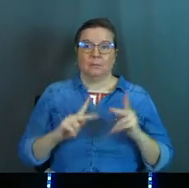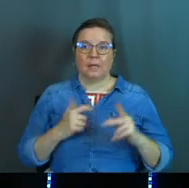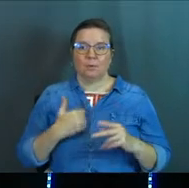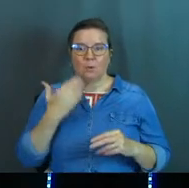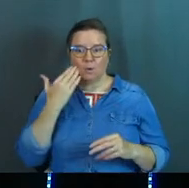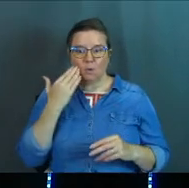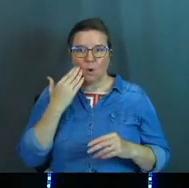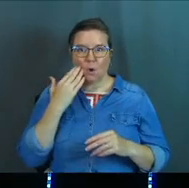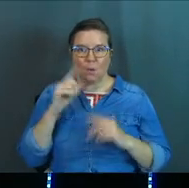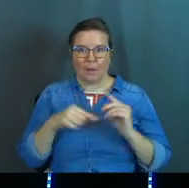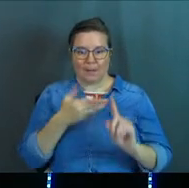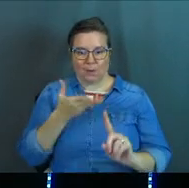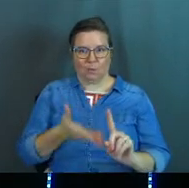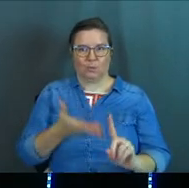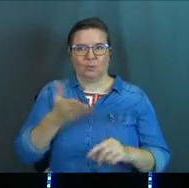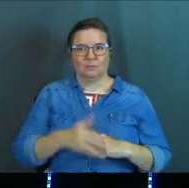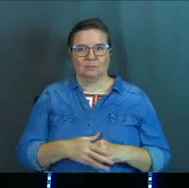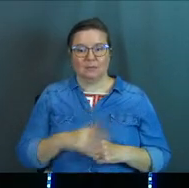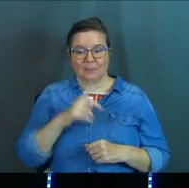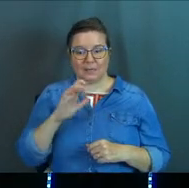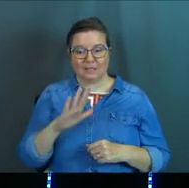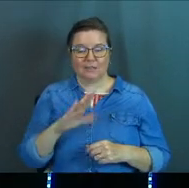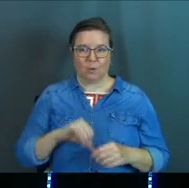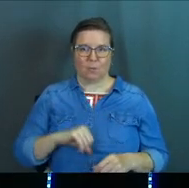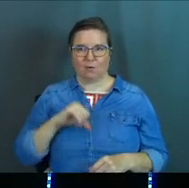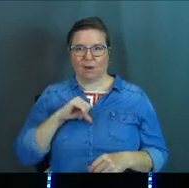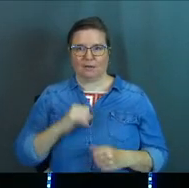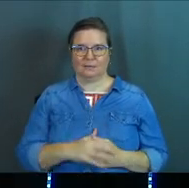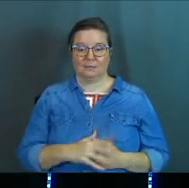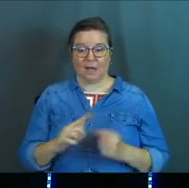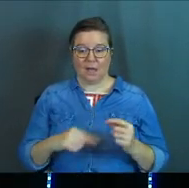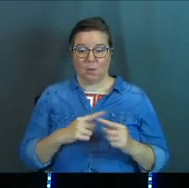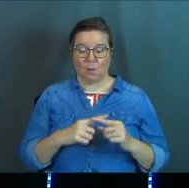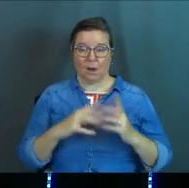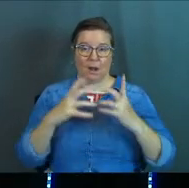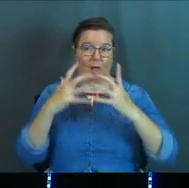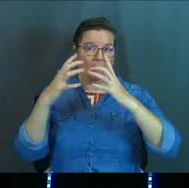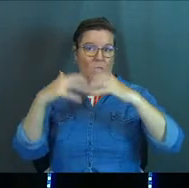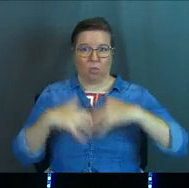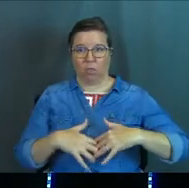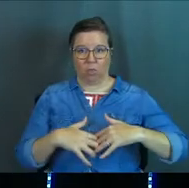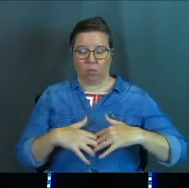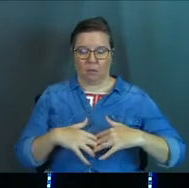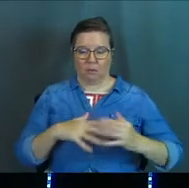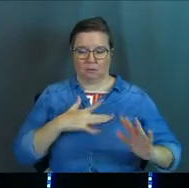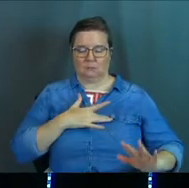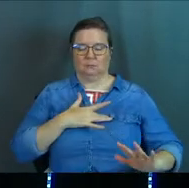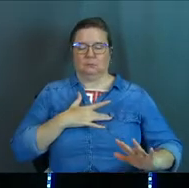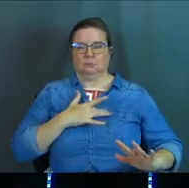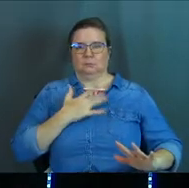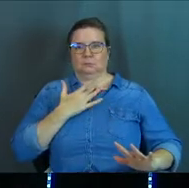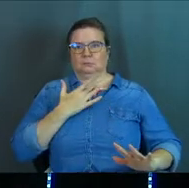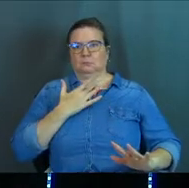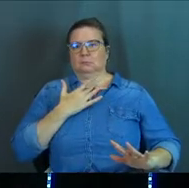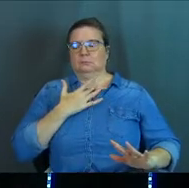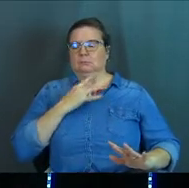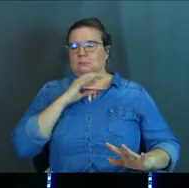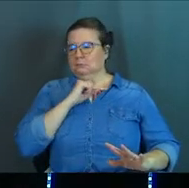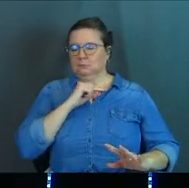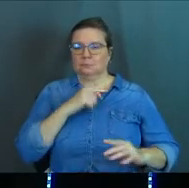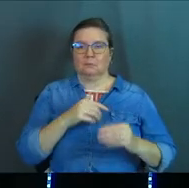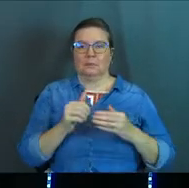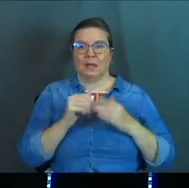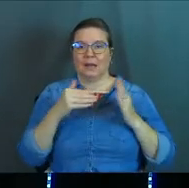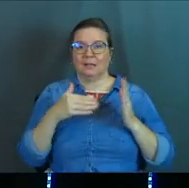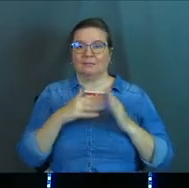People will know about you because of your pride. And when it comes crashing down, it's very personal. Pride leads to opposition